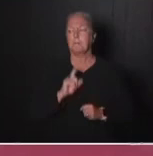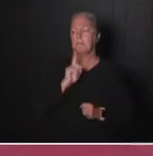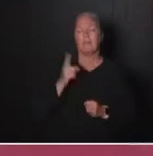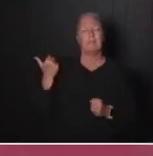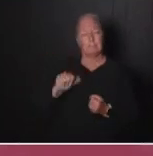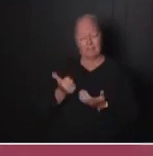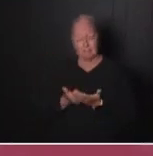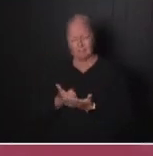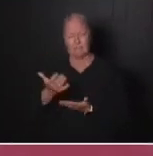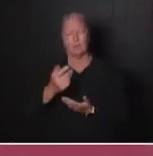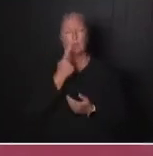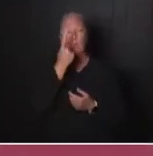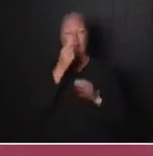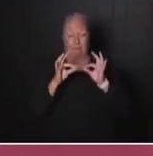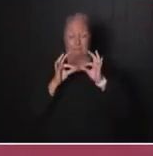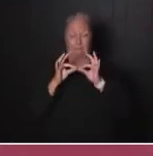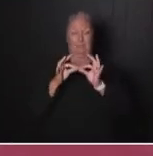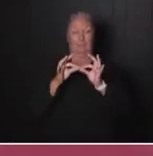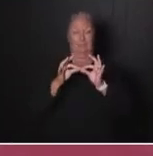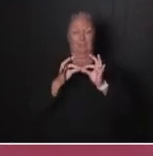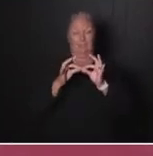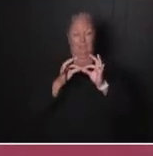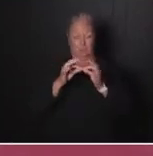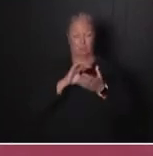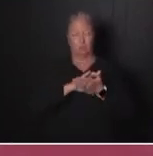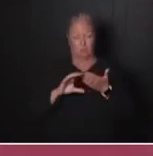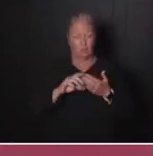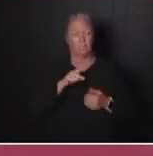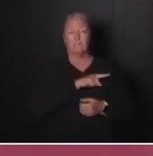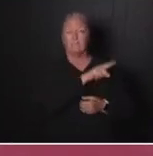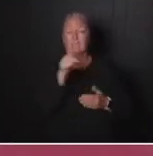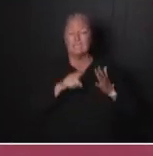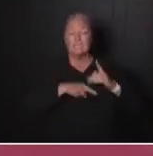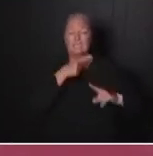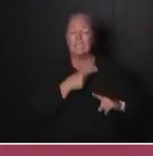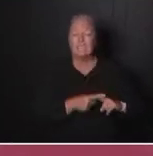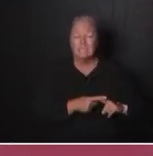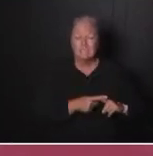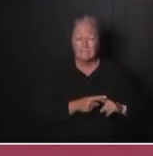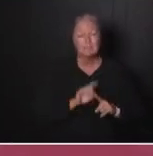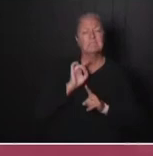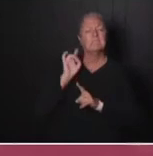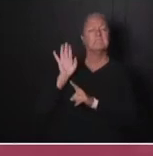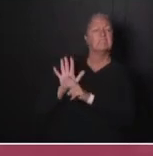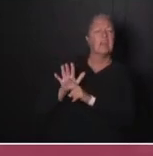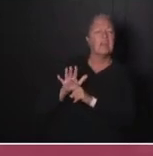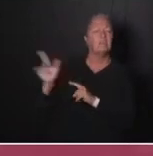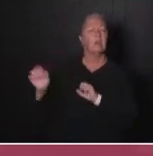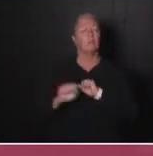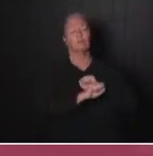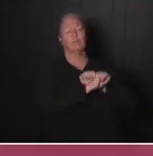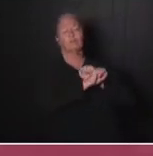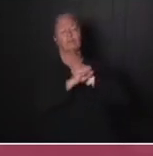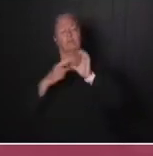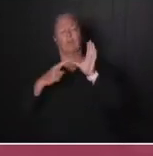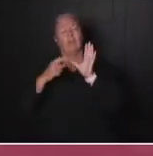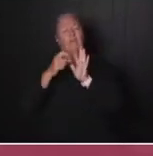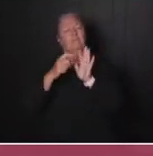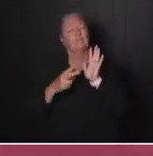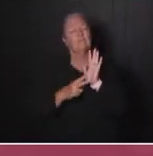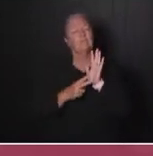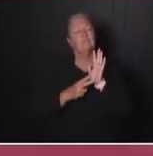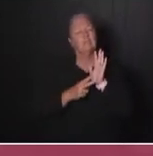splurge $1 billion of taxpayers' money on self-promotion and advertising.